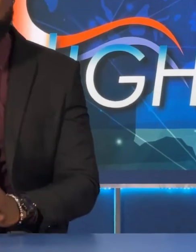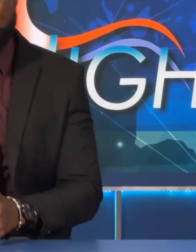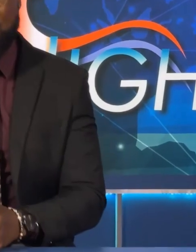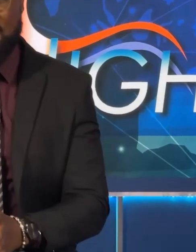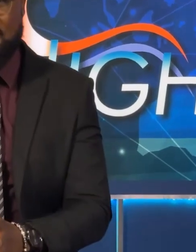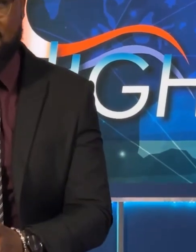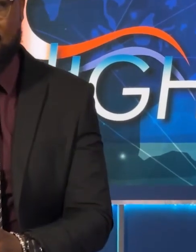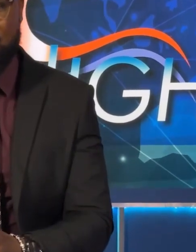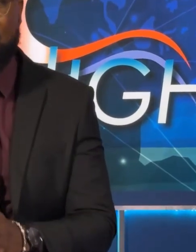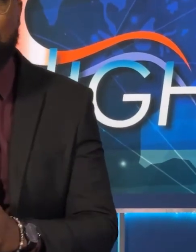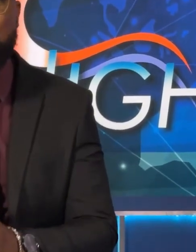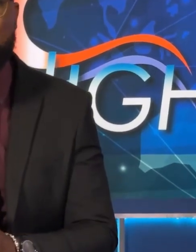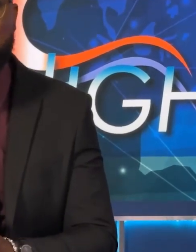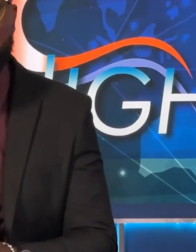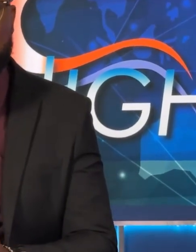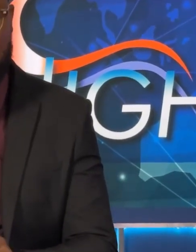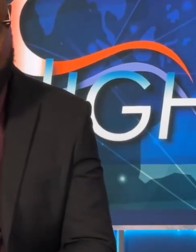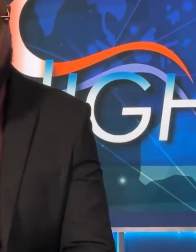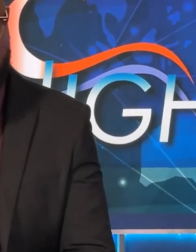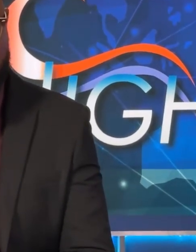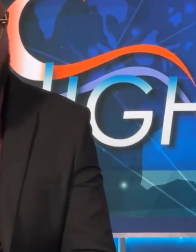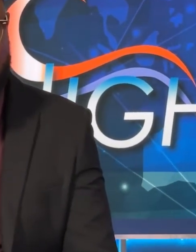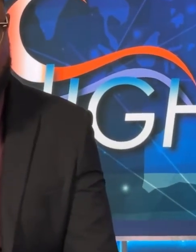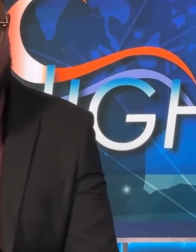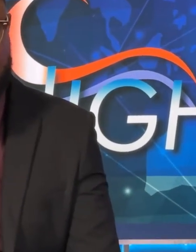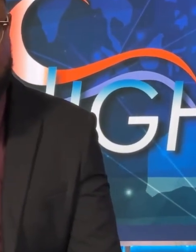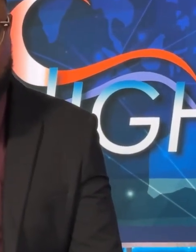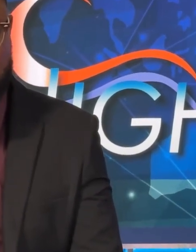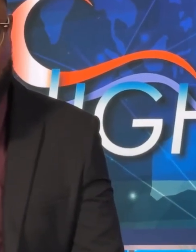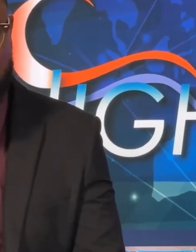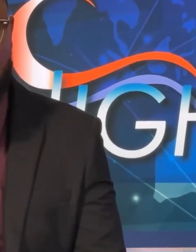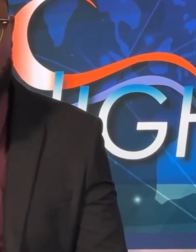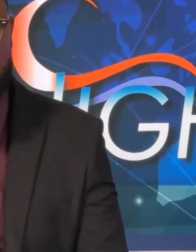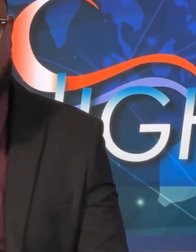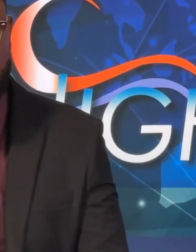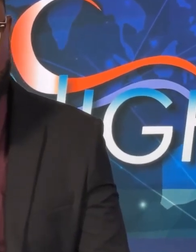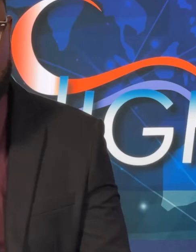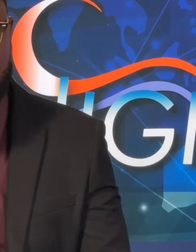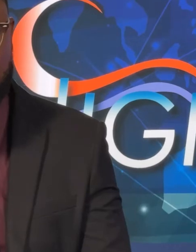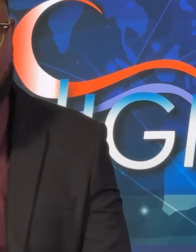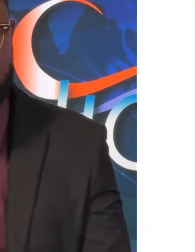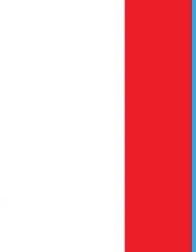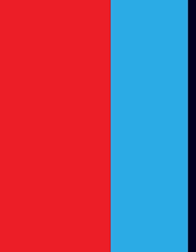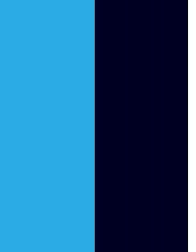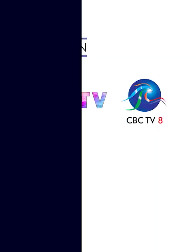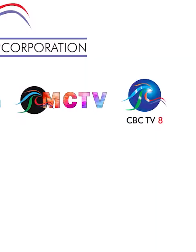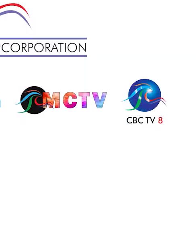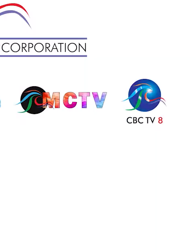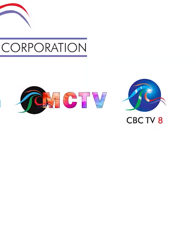Thanks for visiting us. To get more stories like this one, like and subscribe to our YouTube channel.